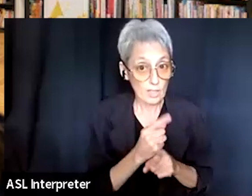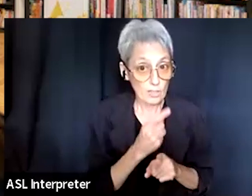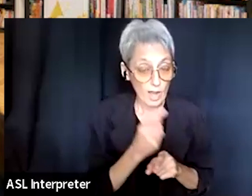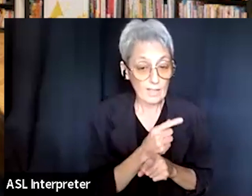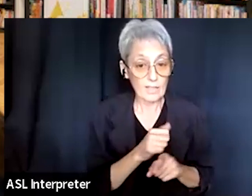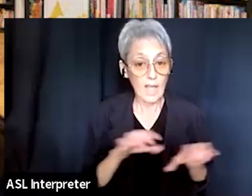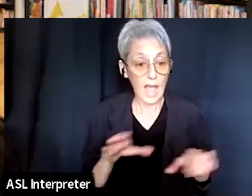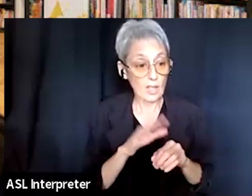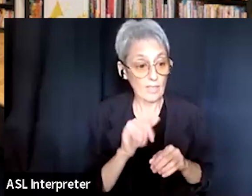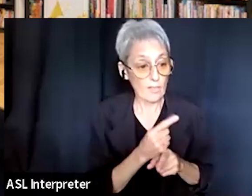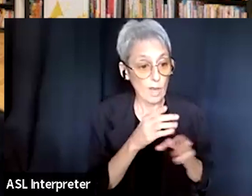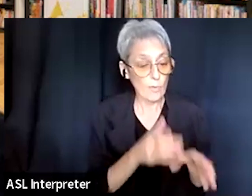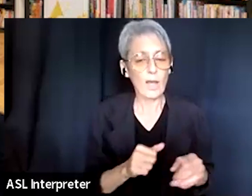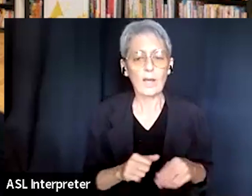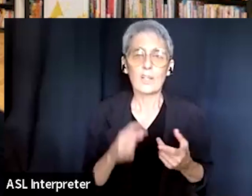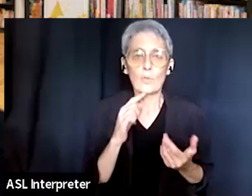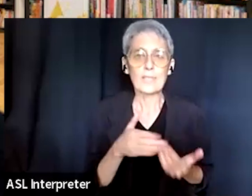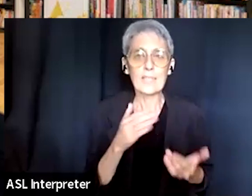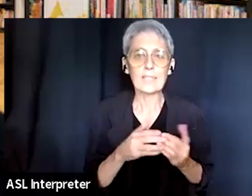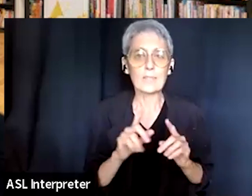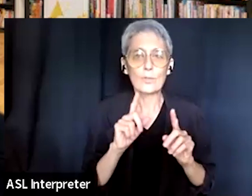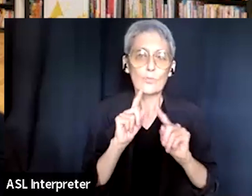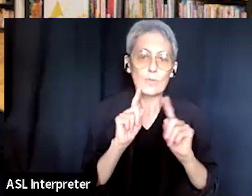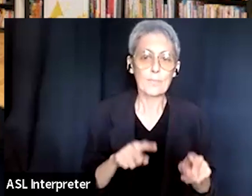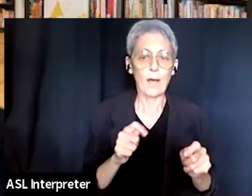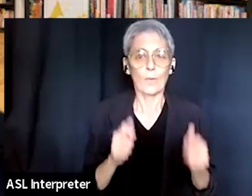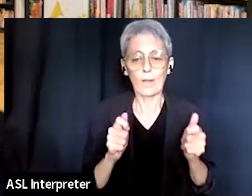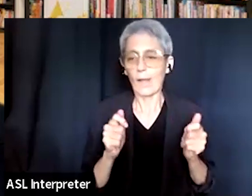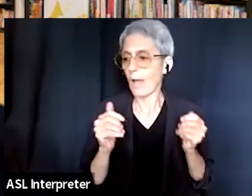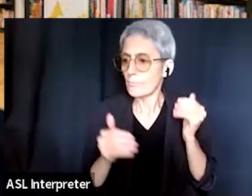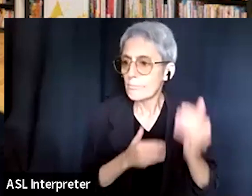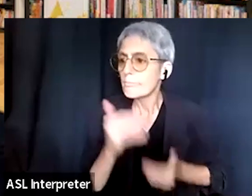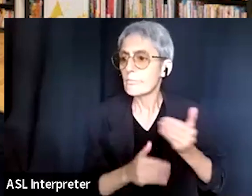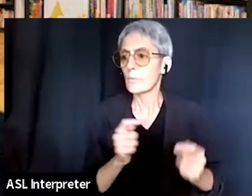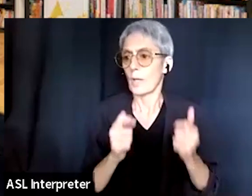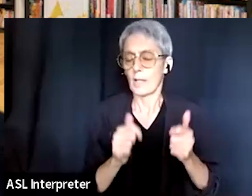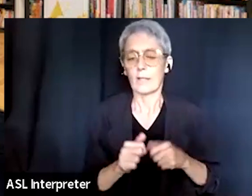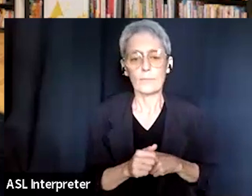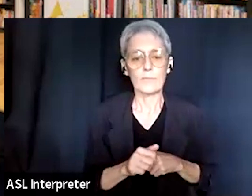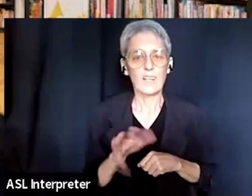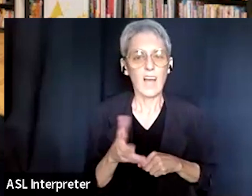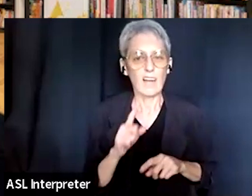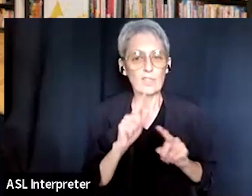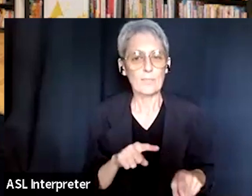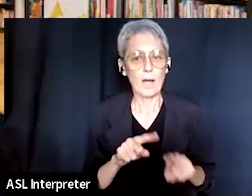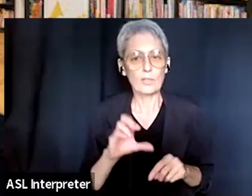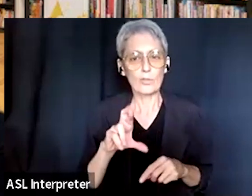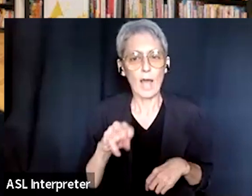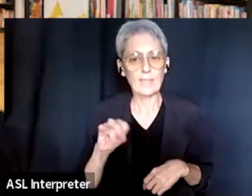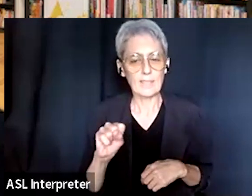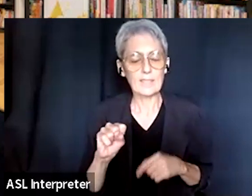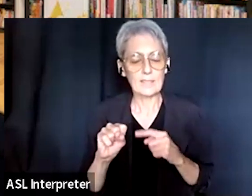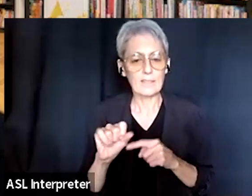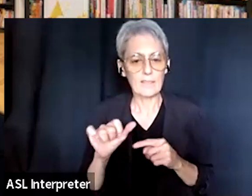make a snap decision and forge into something very quickly in kind of response to a crisis that's been activated.